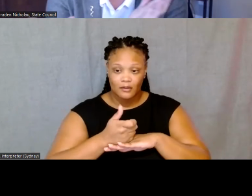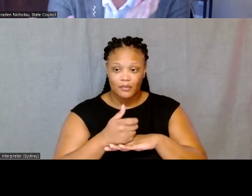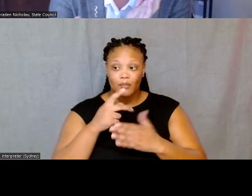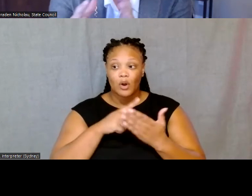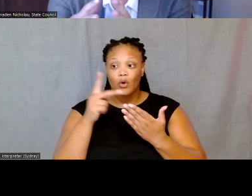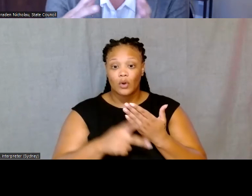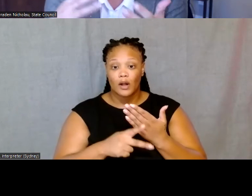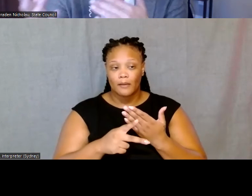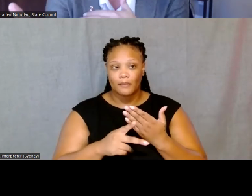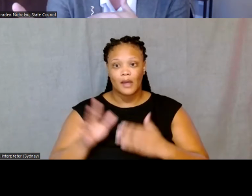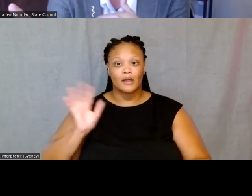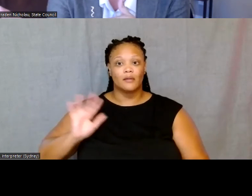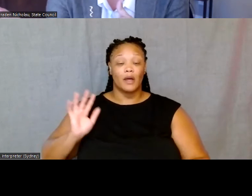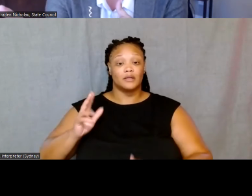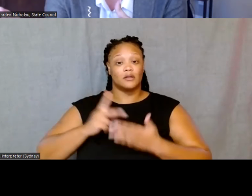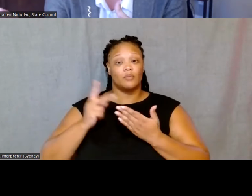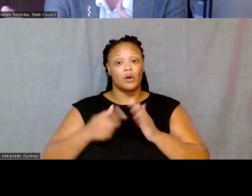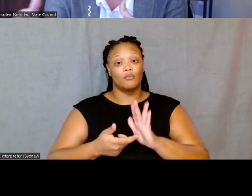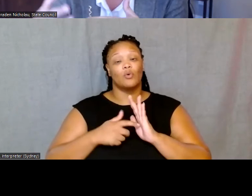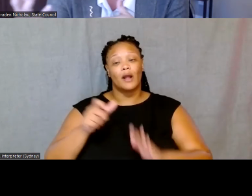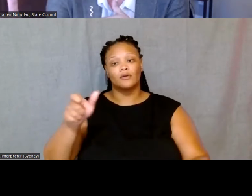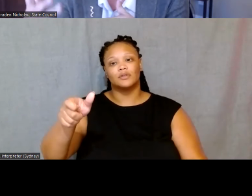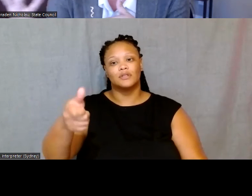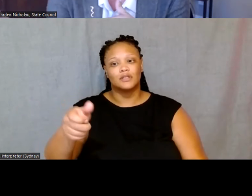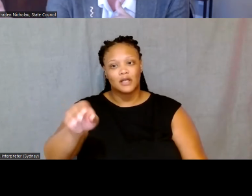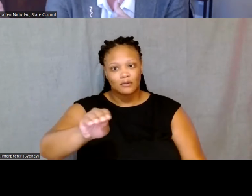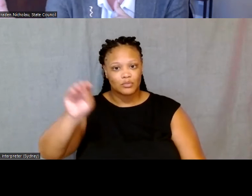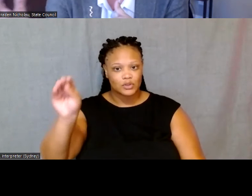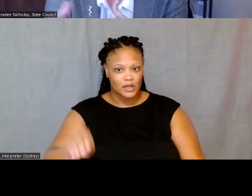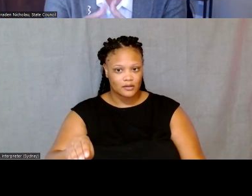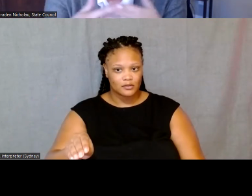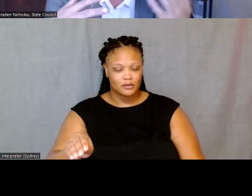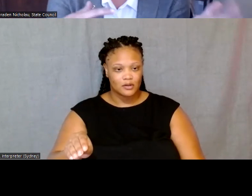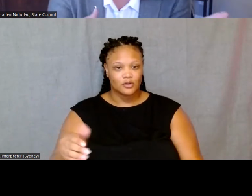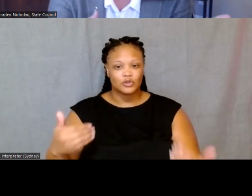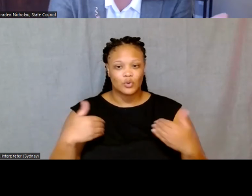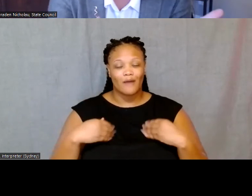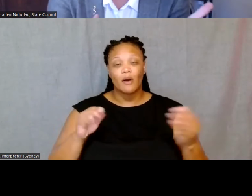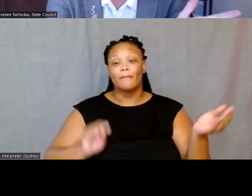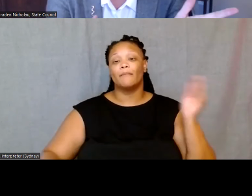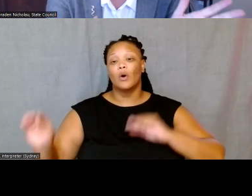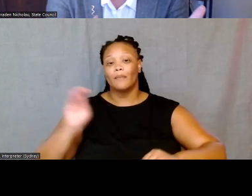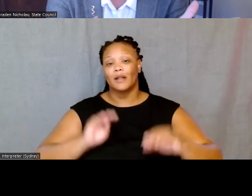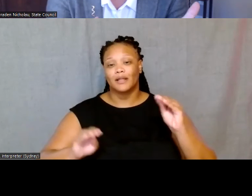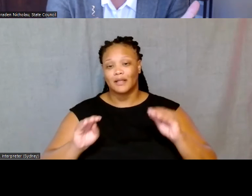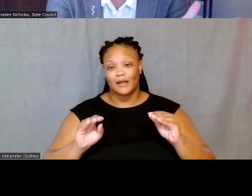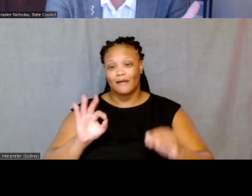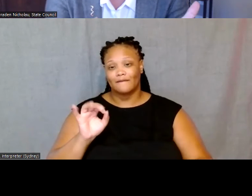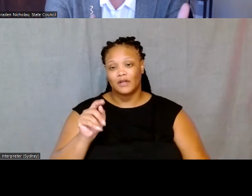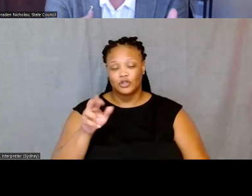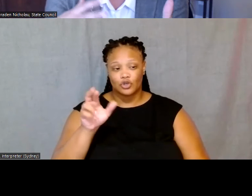program required at least 10% of units to include mobility accessible features, and at least 4% of those units to